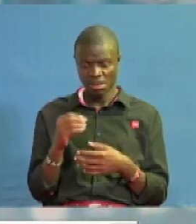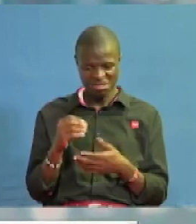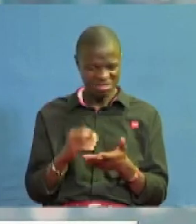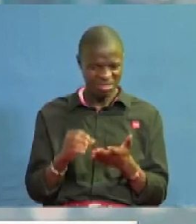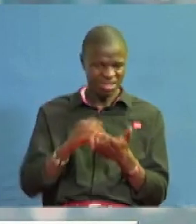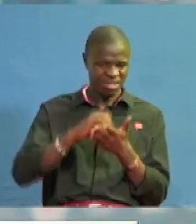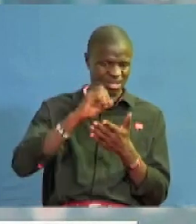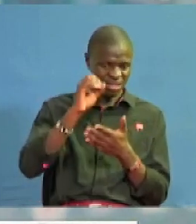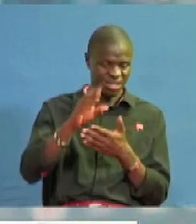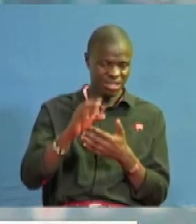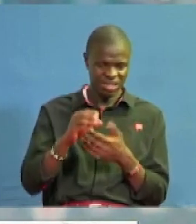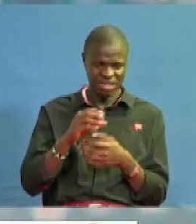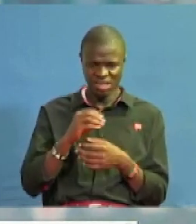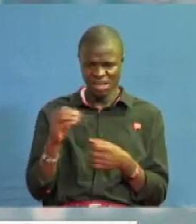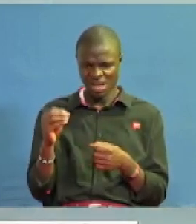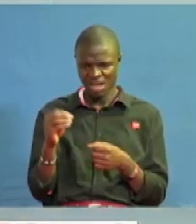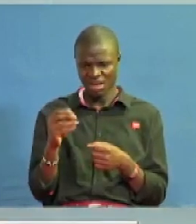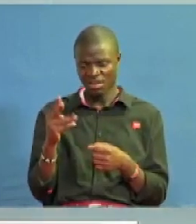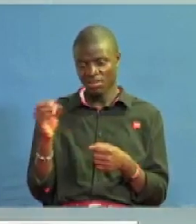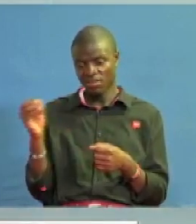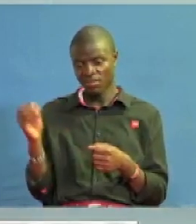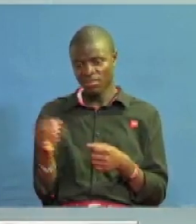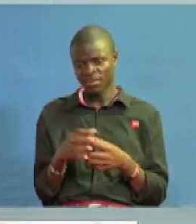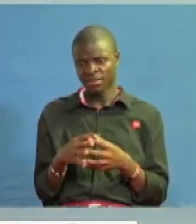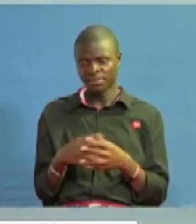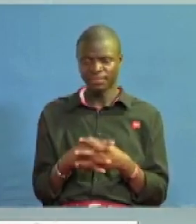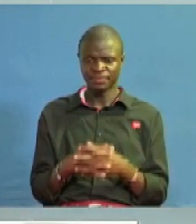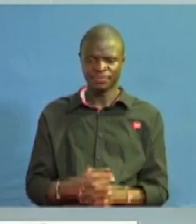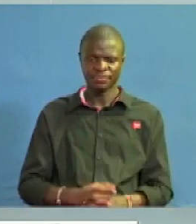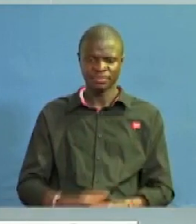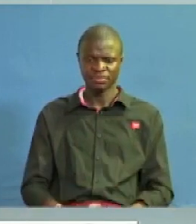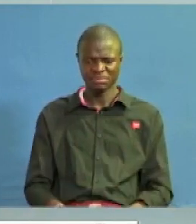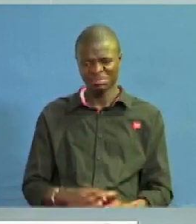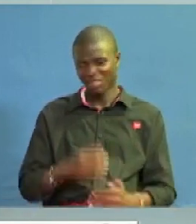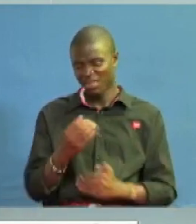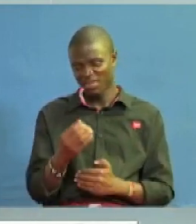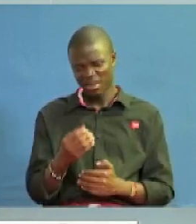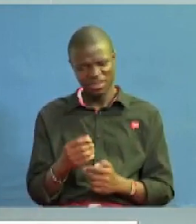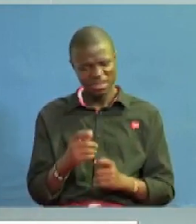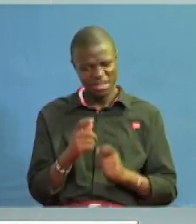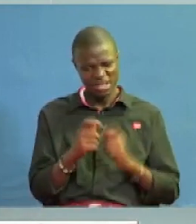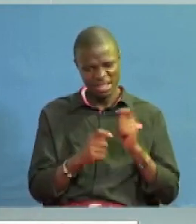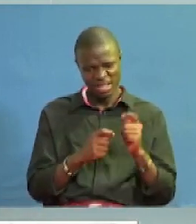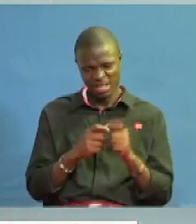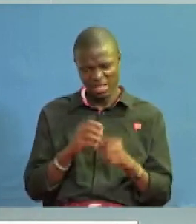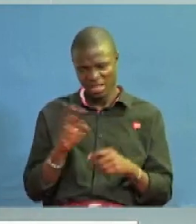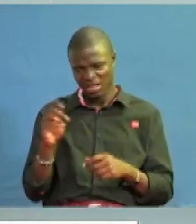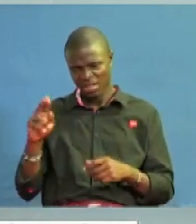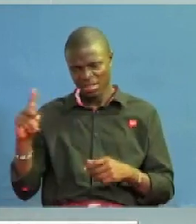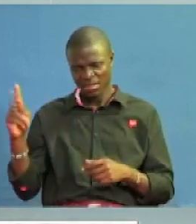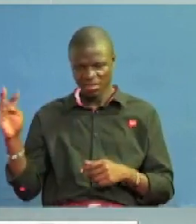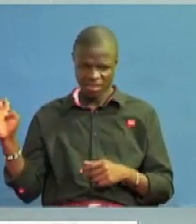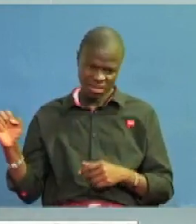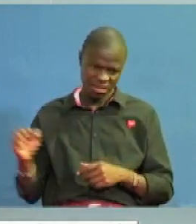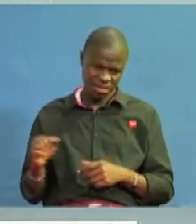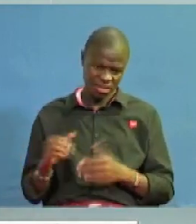70. Yes. All right, now what you're trying to say is that everyone always has a target market. So whether you buy or whether you don't